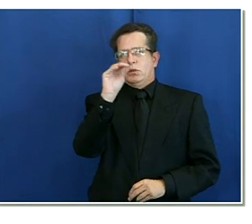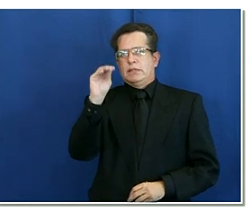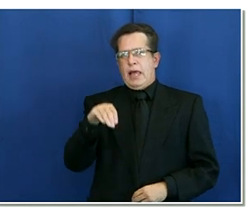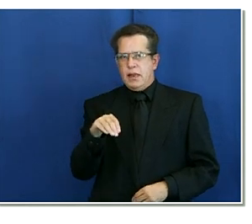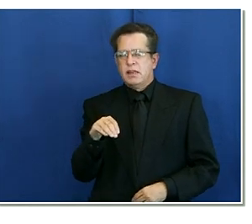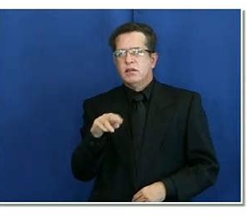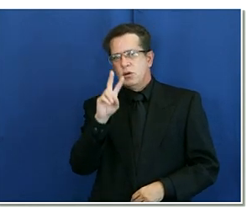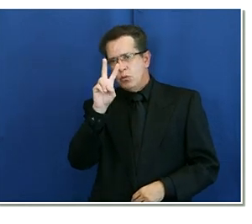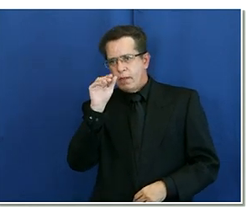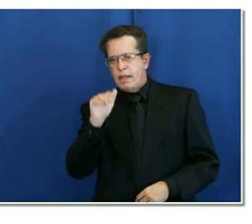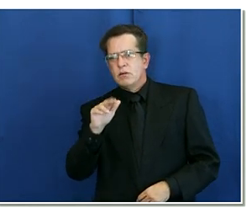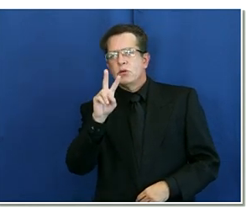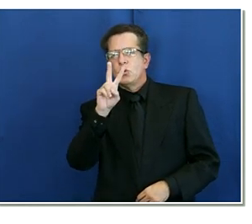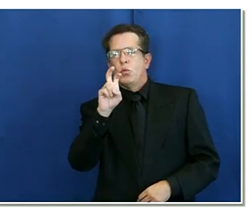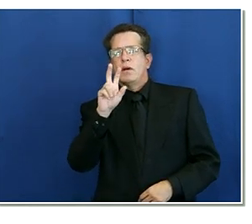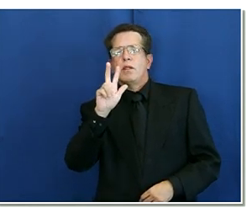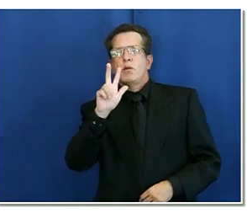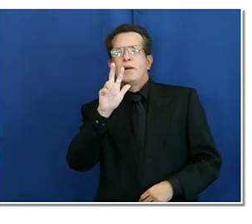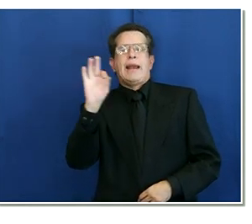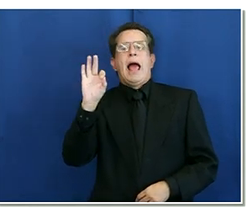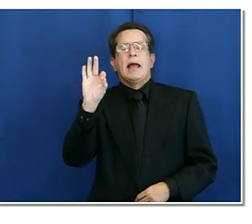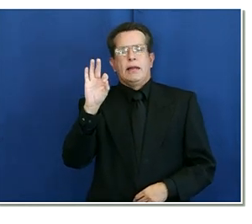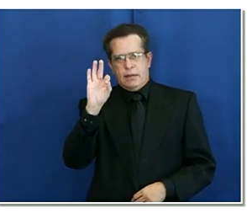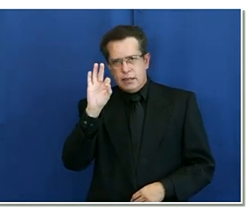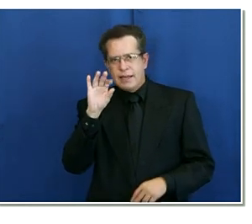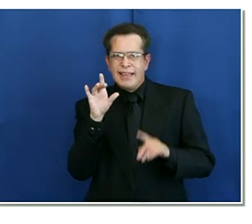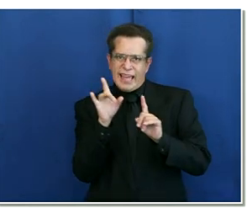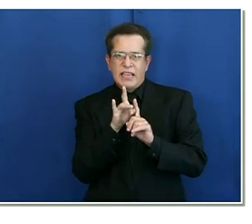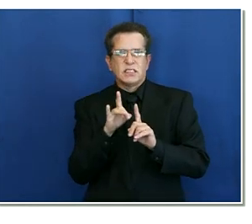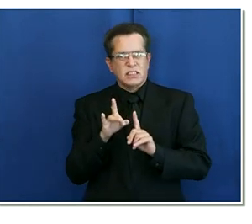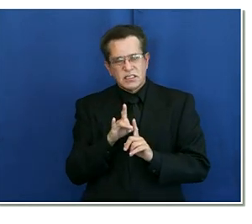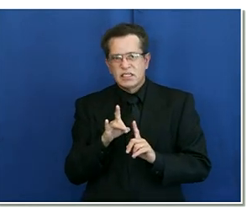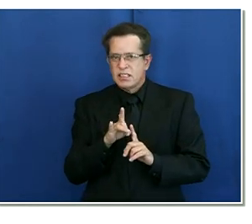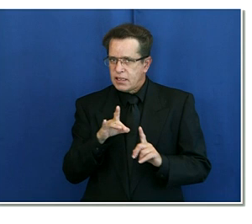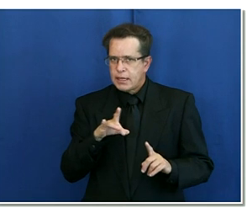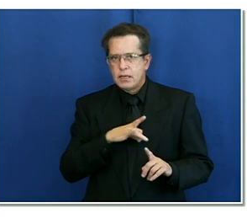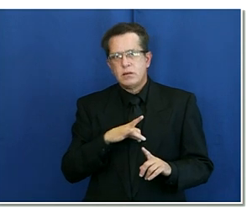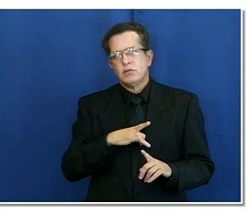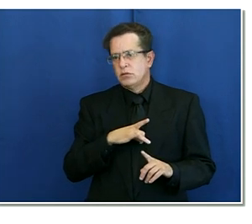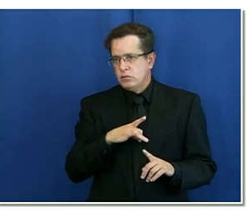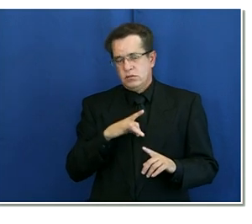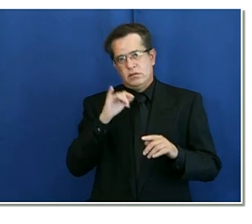this is 2,239 cases. All of these,